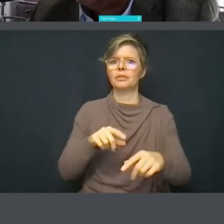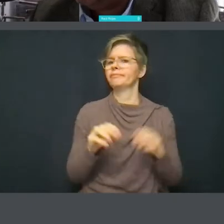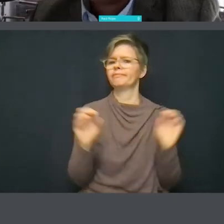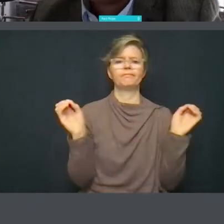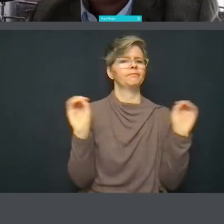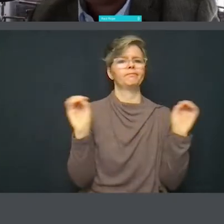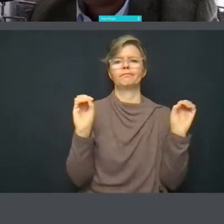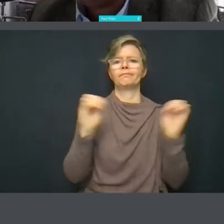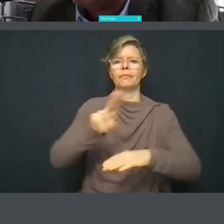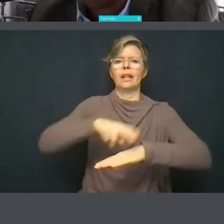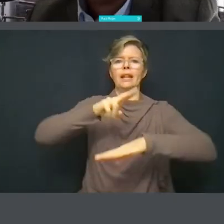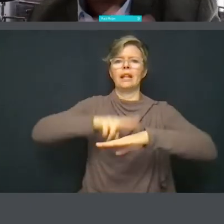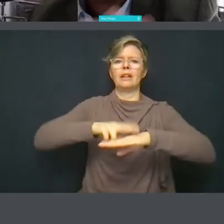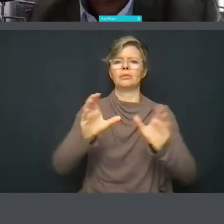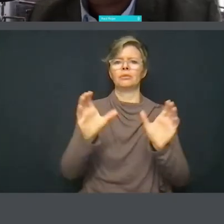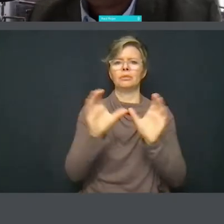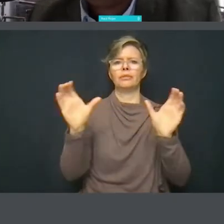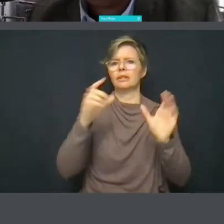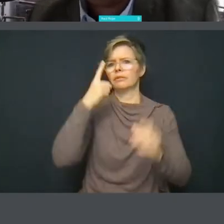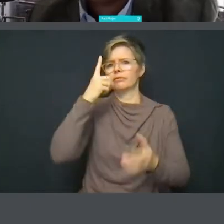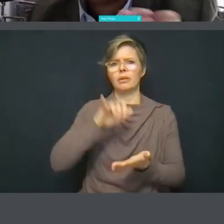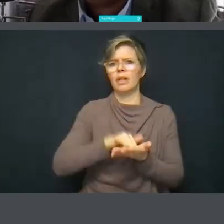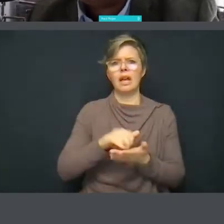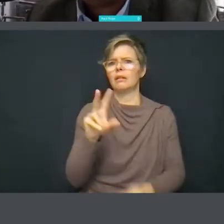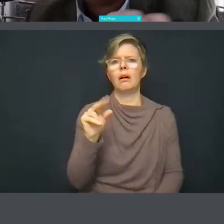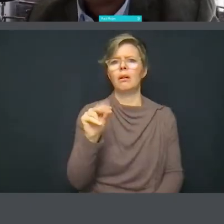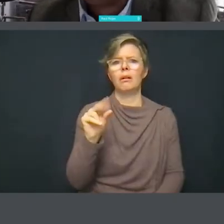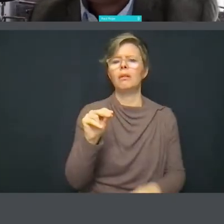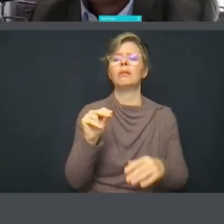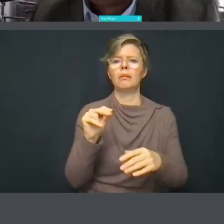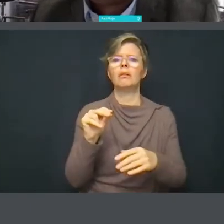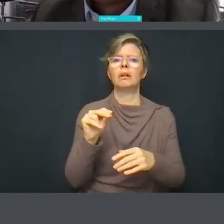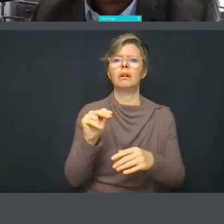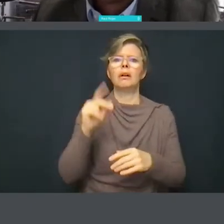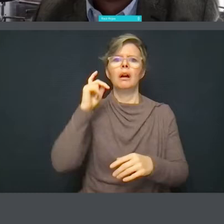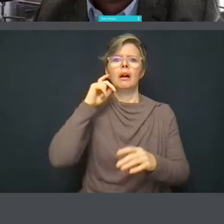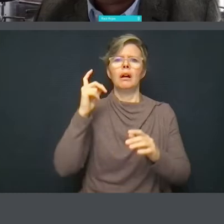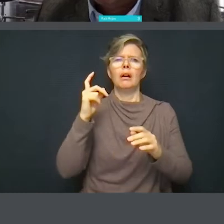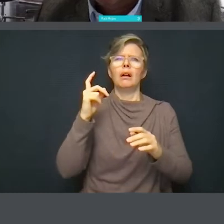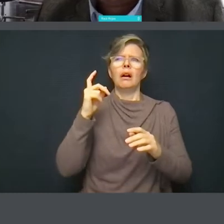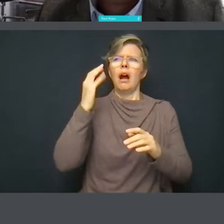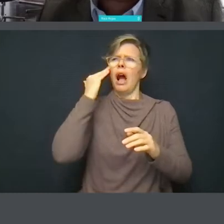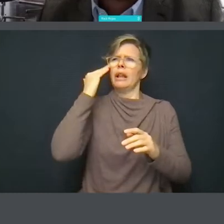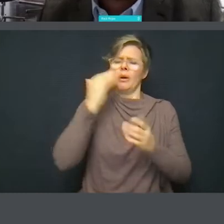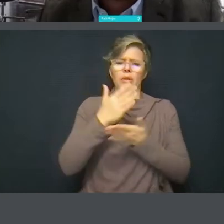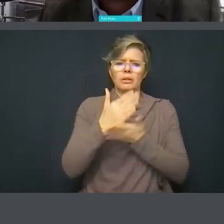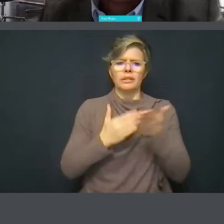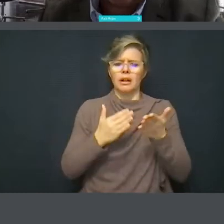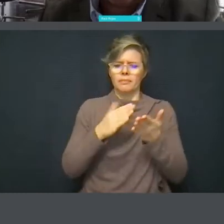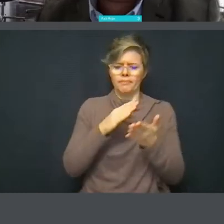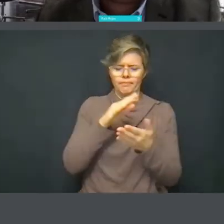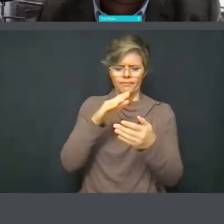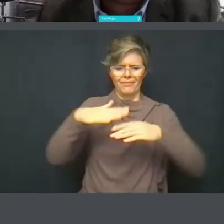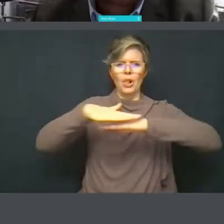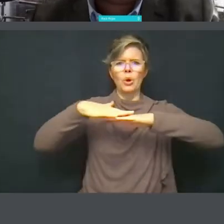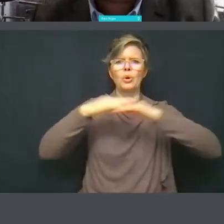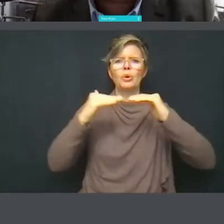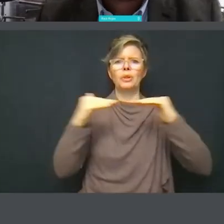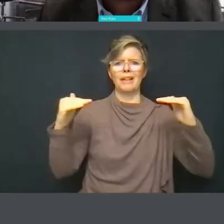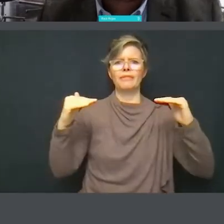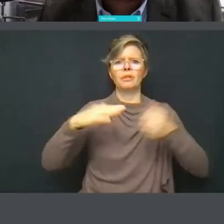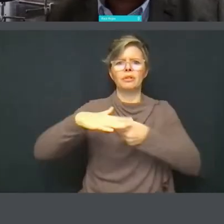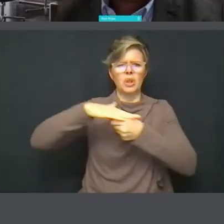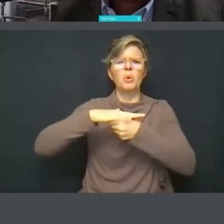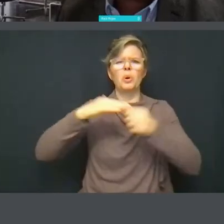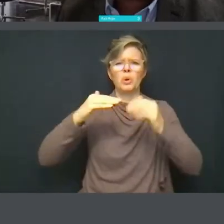certification, but there are other more specific local certifications you can obtain. It's a good question, but we can go